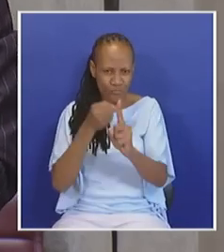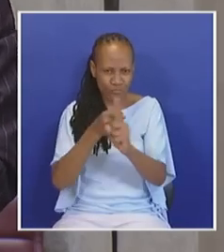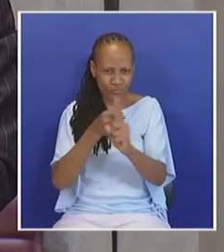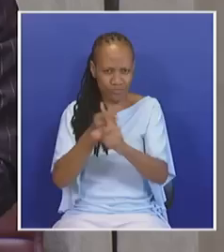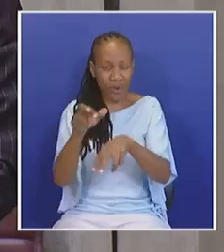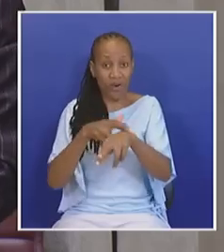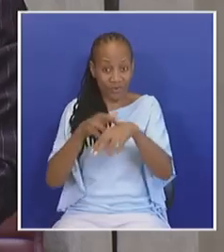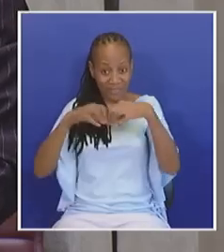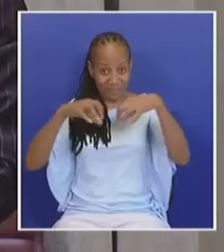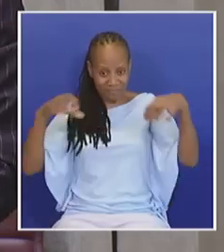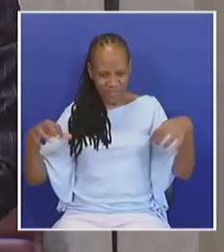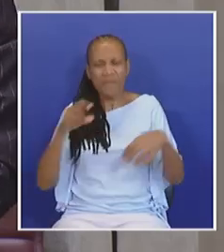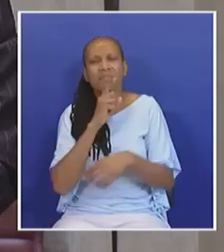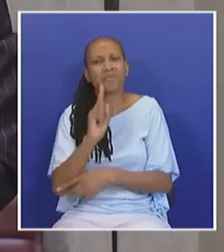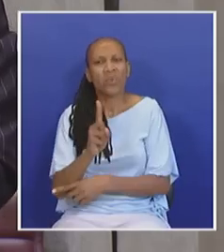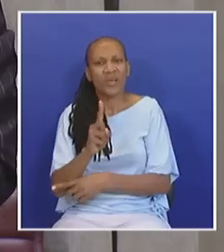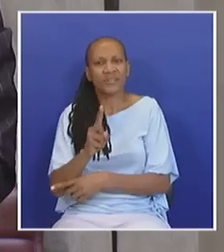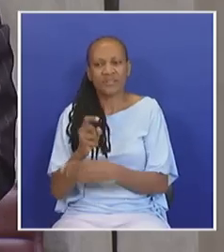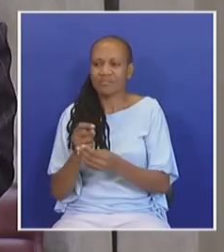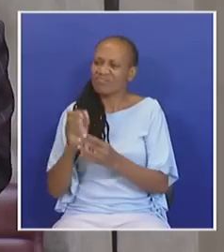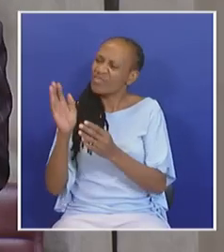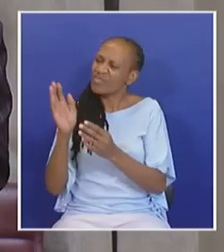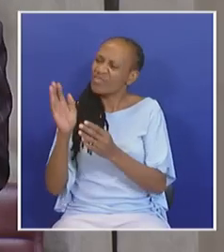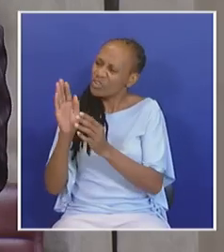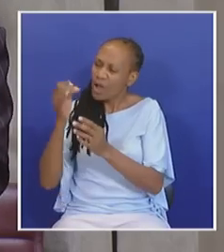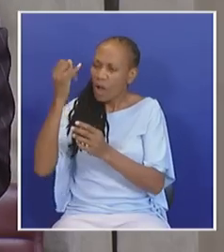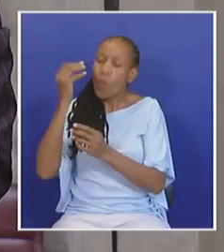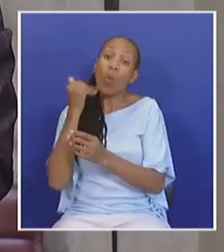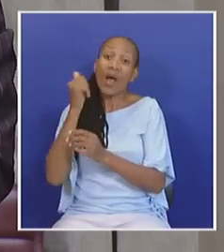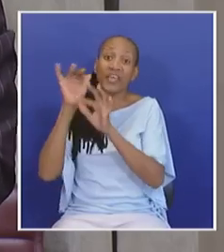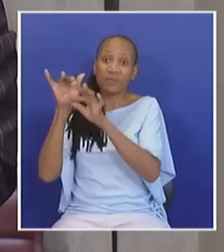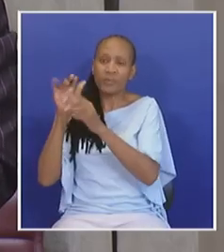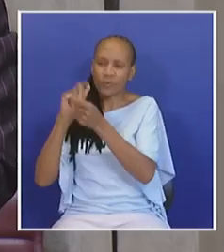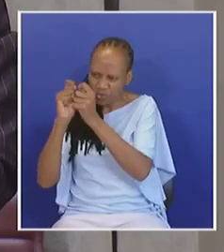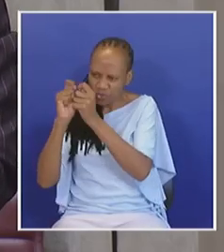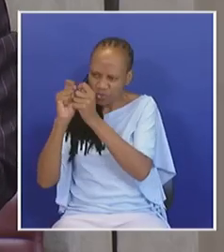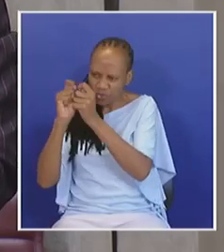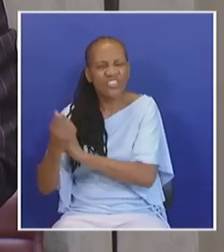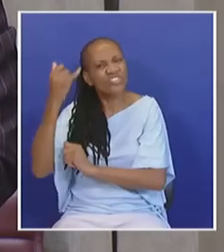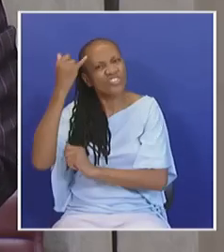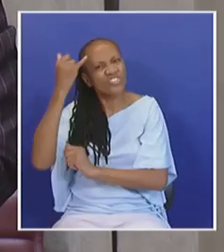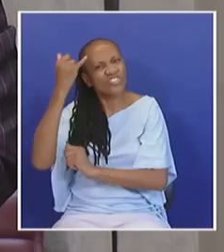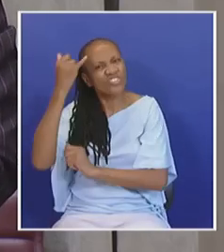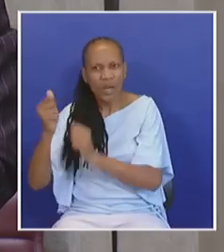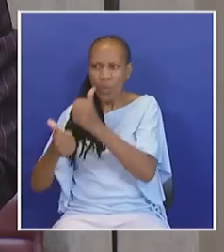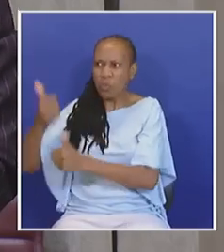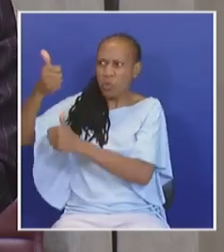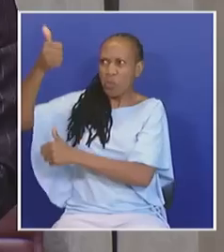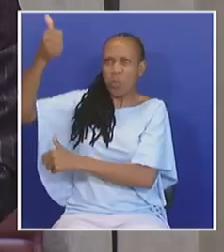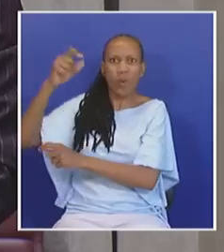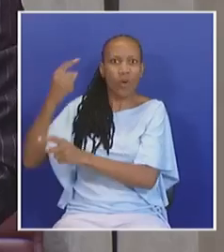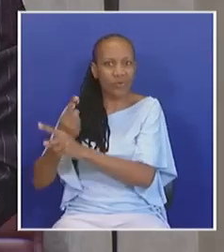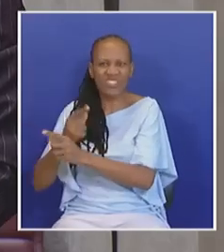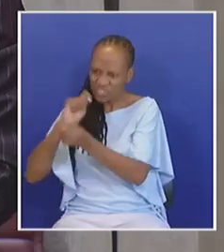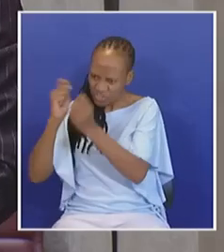ultimately not about convincing fellow white South Africans to eschew prejudice and their superiority complex and view their fellow